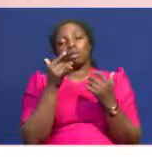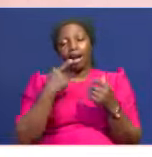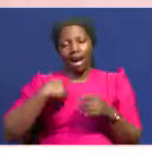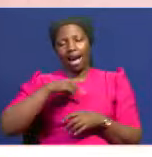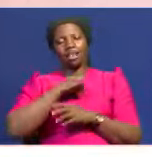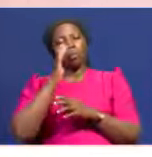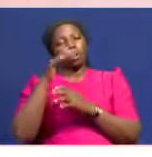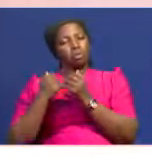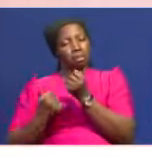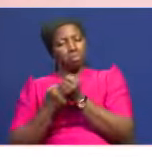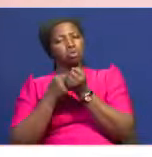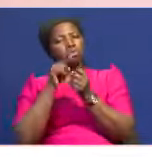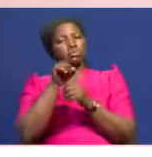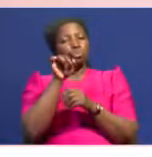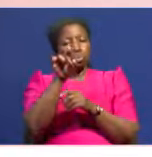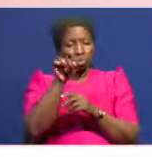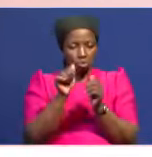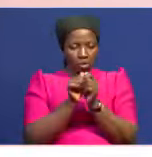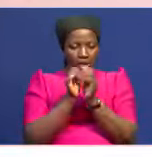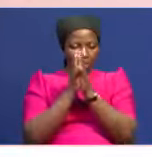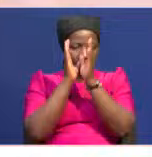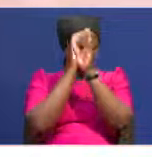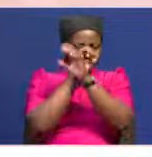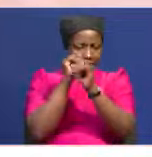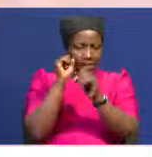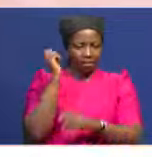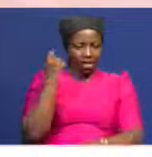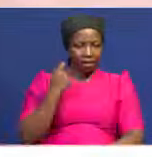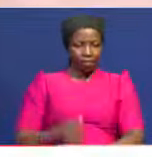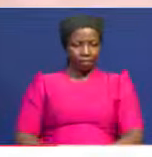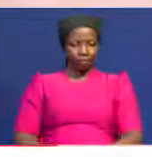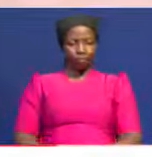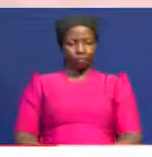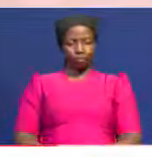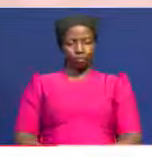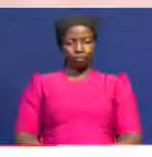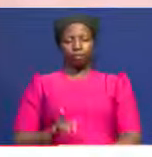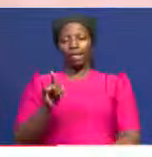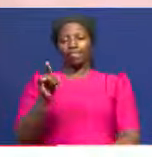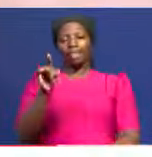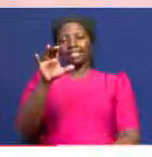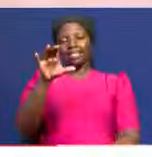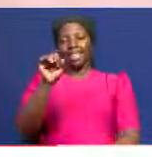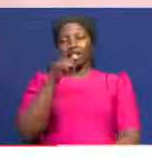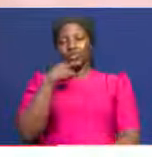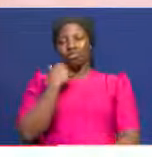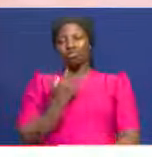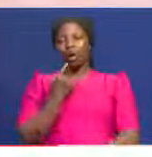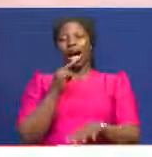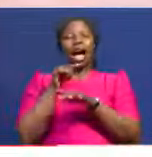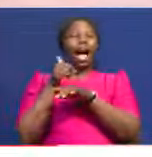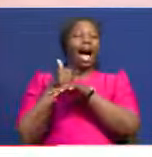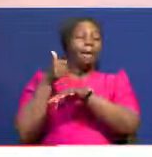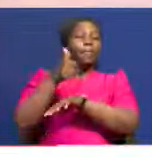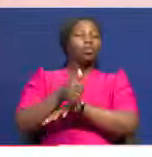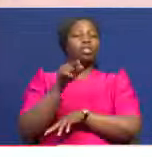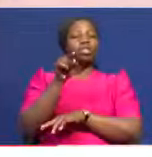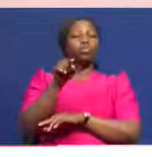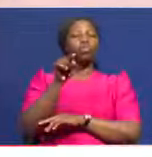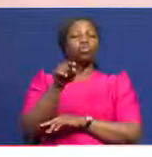nyinyi, wewe na rais wa Jamhuri ya Kenya. Awa mawaziri wanakutukana na